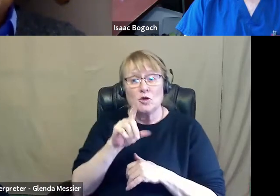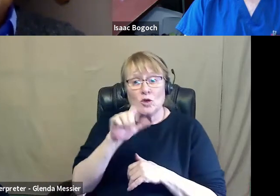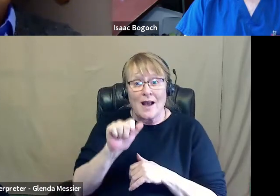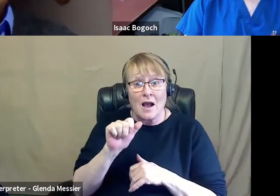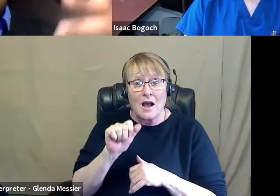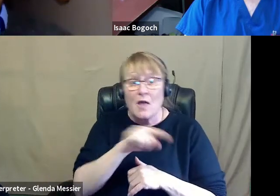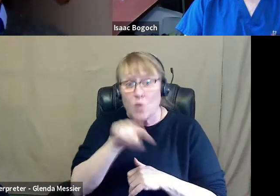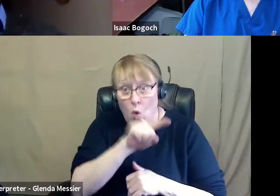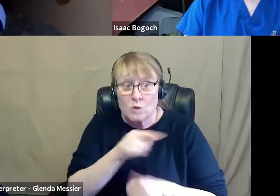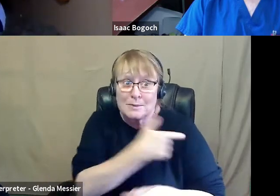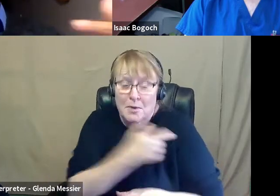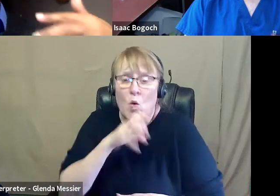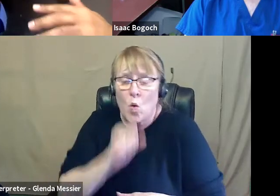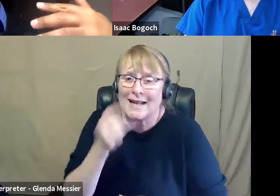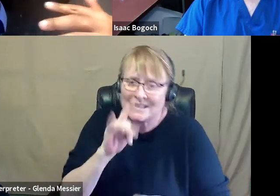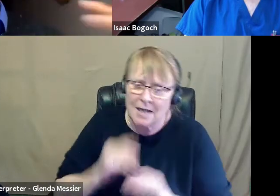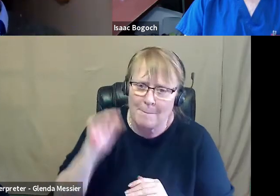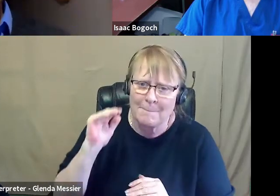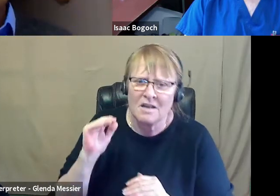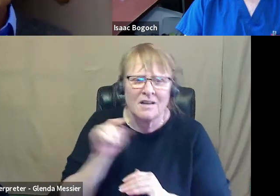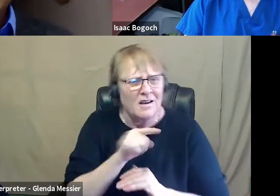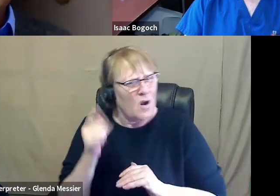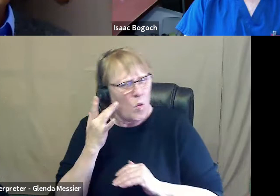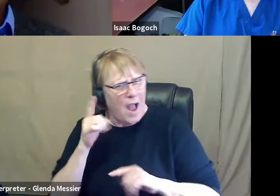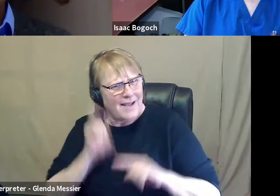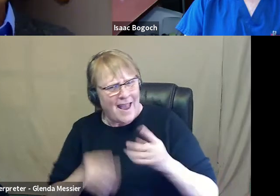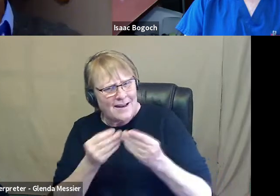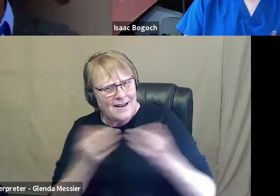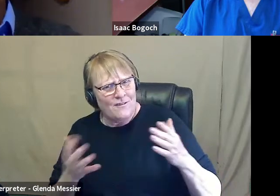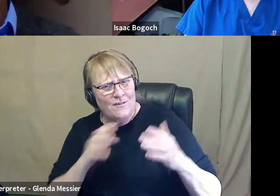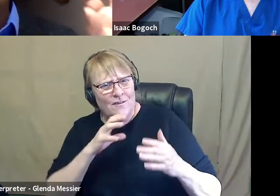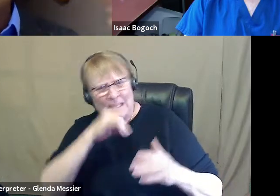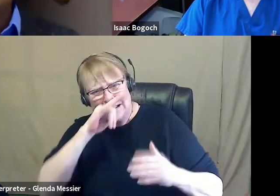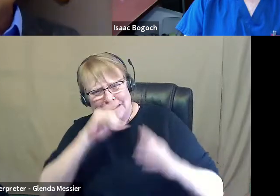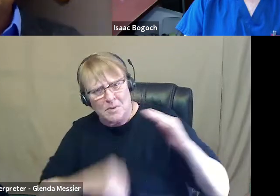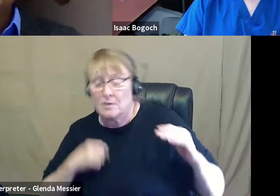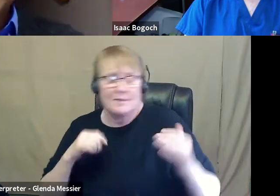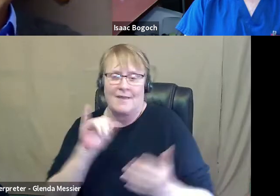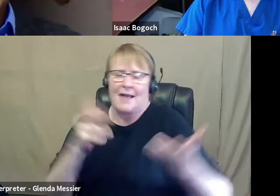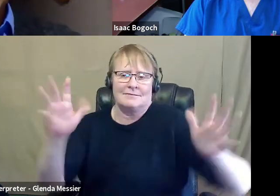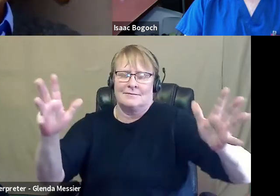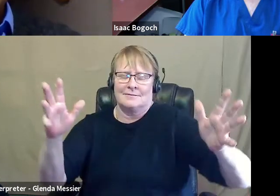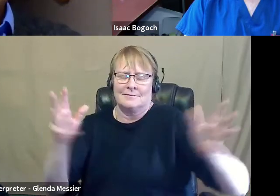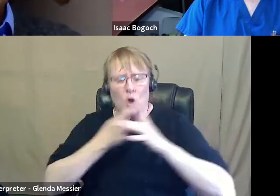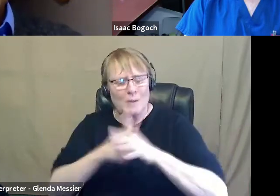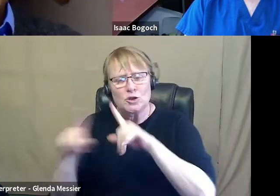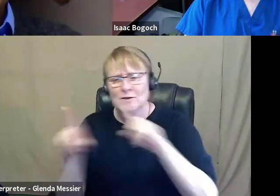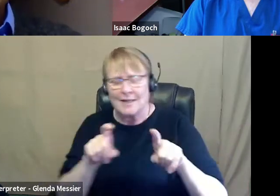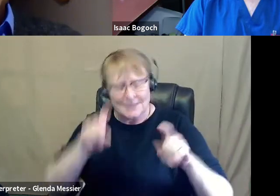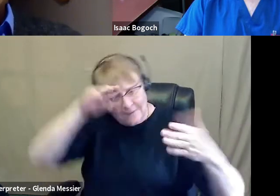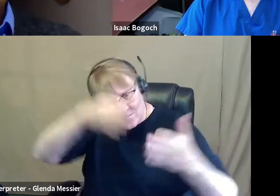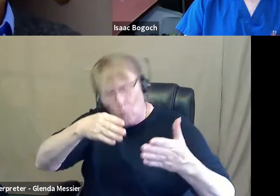people over 18. And if you're wondering why we cannot give these vaccines to kids, it's just that the original studies took